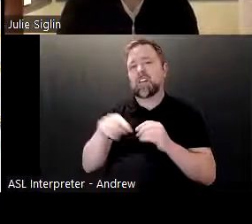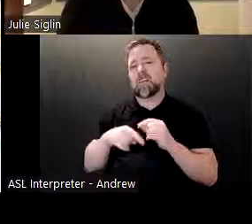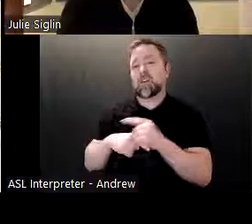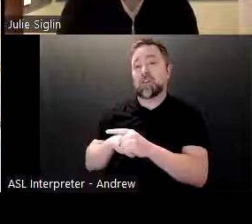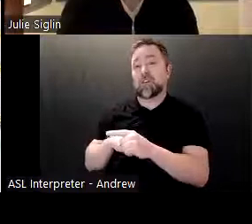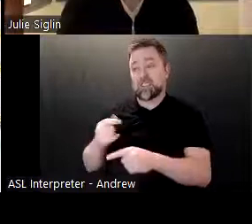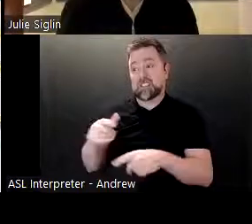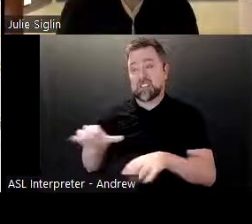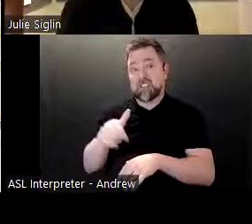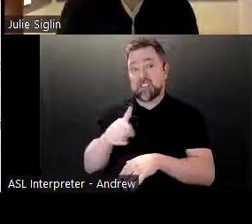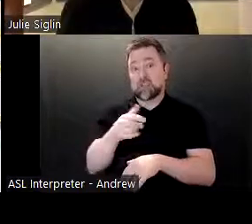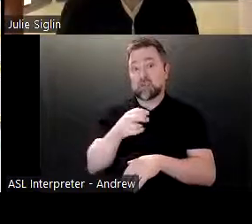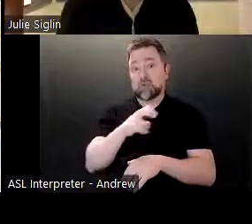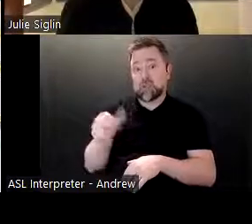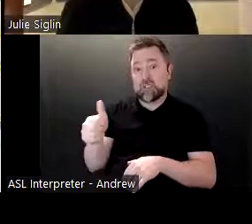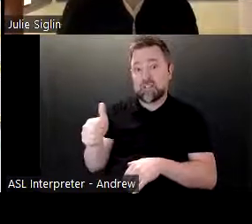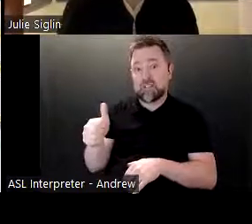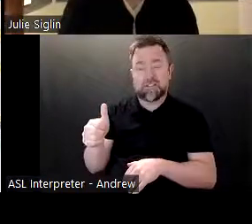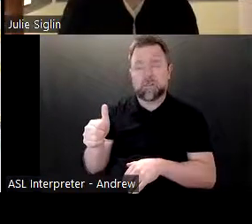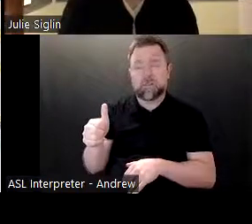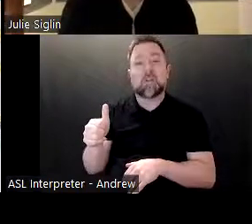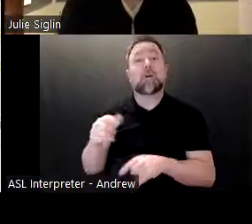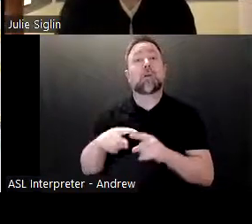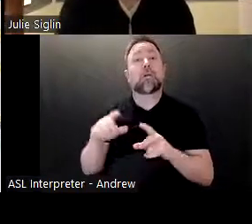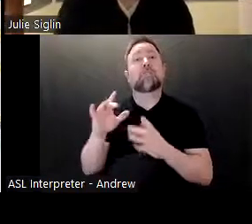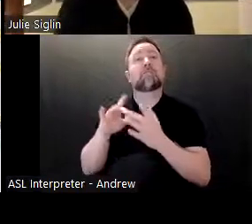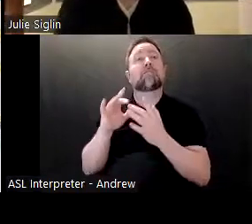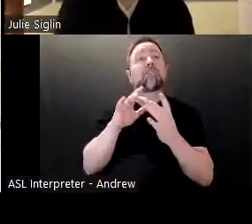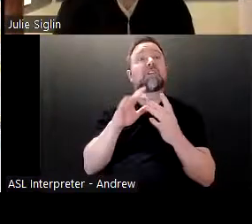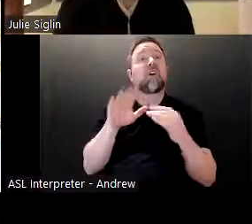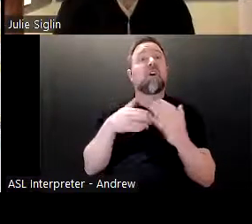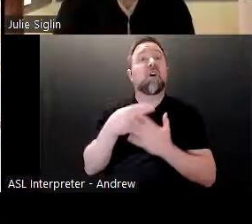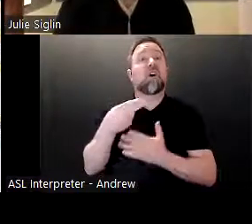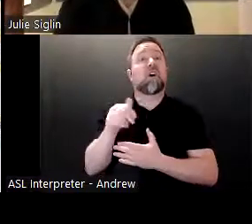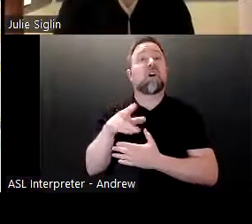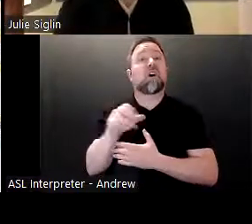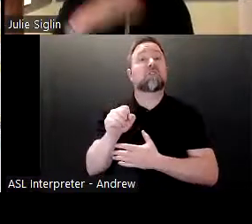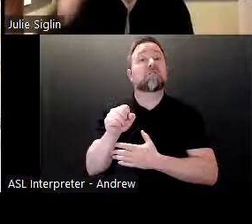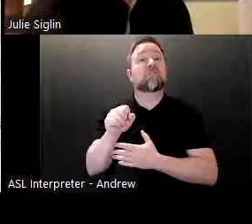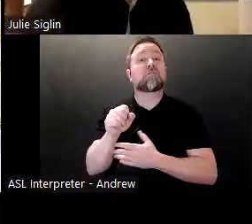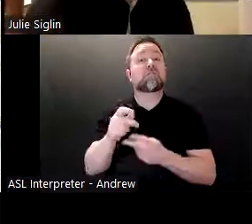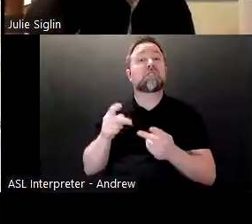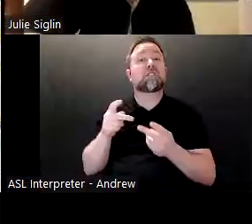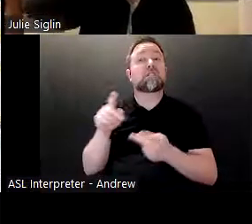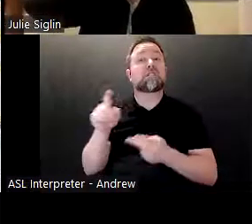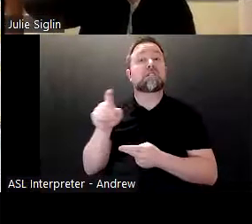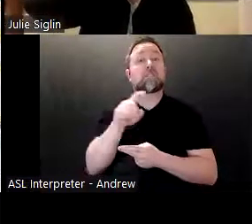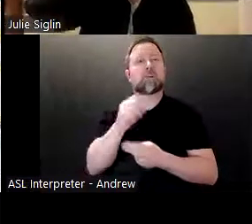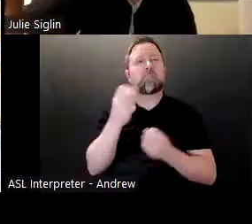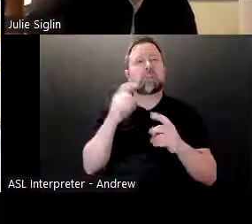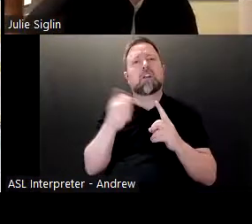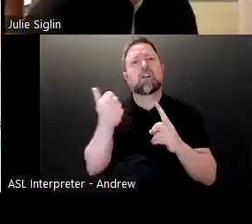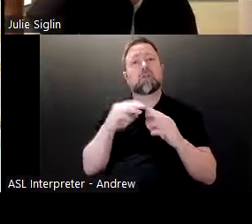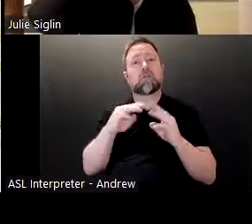trip, but she has had the opportunity to visit nearly all HAHS sites and of course, many other wonderful museums.